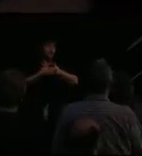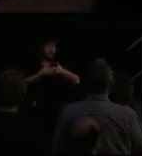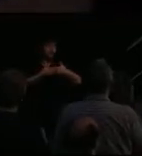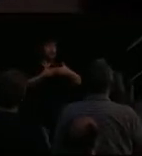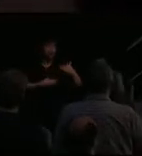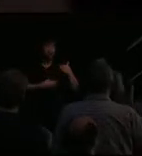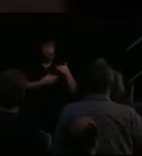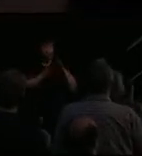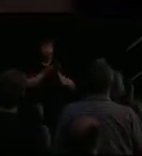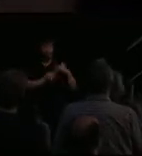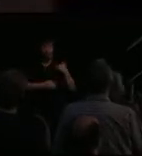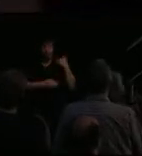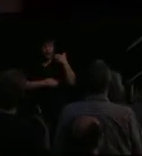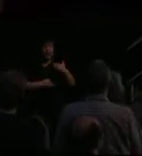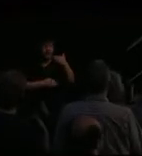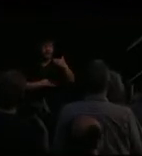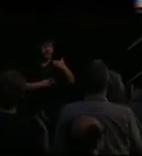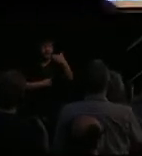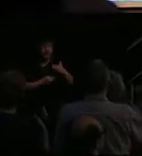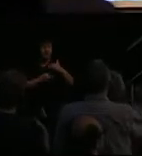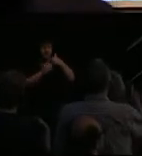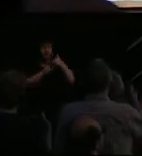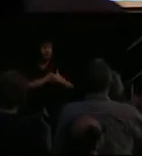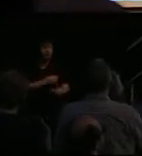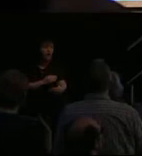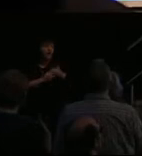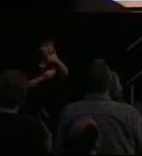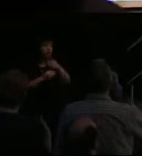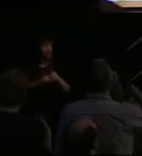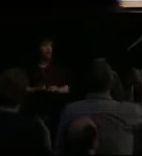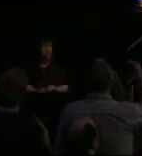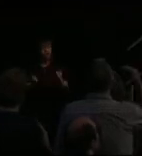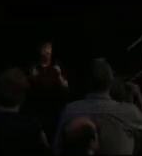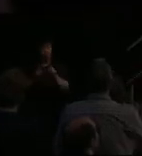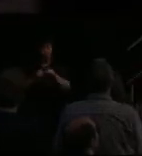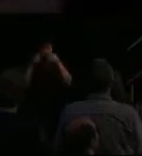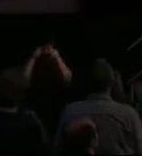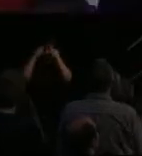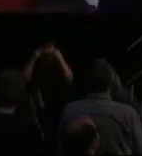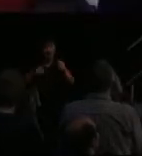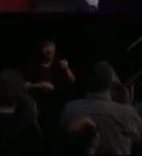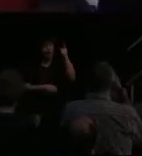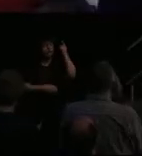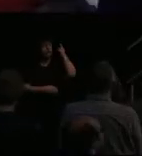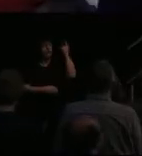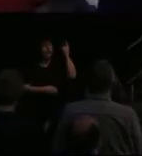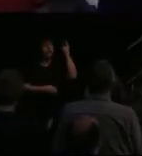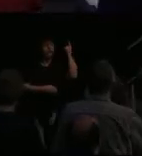To generation, we will.